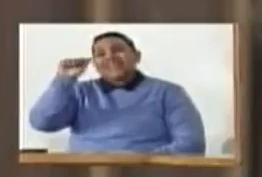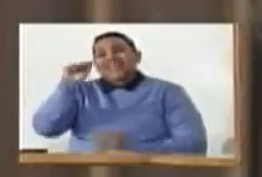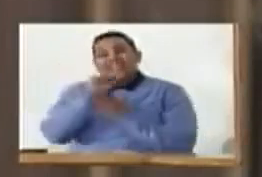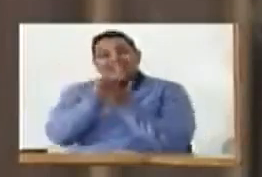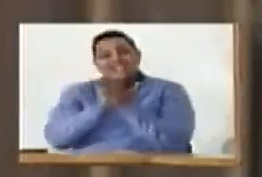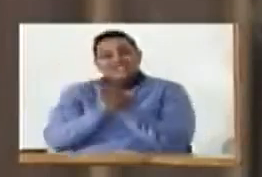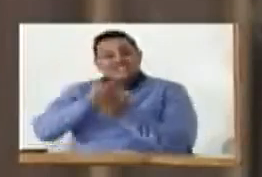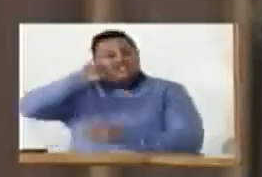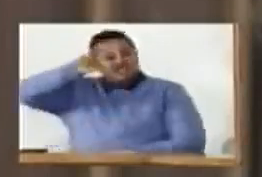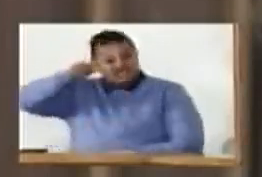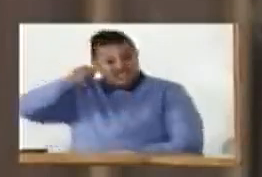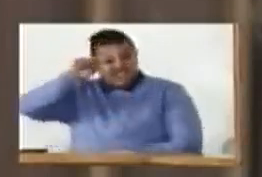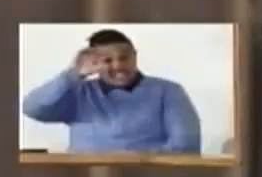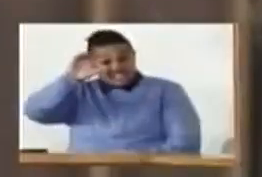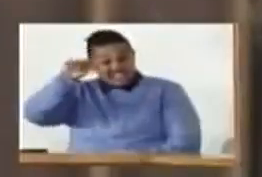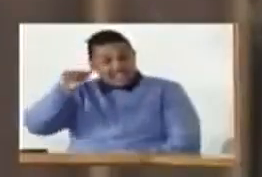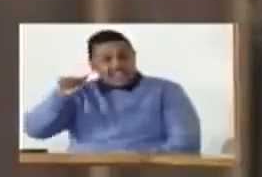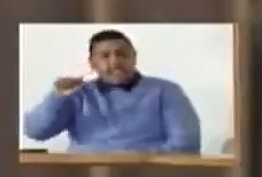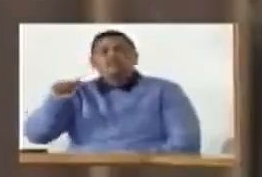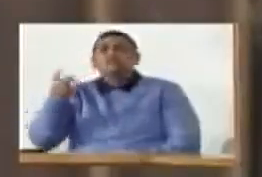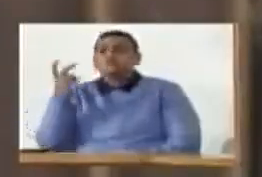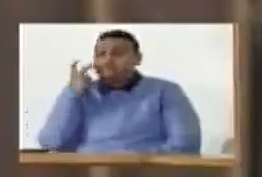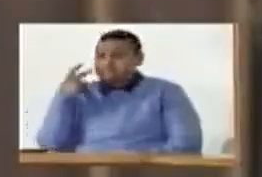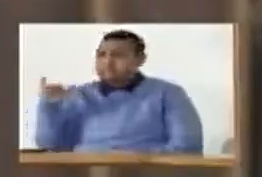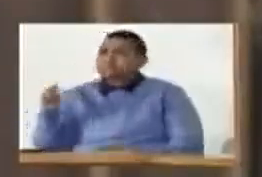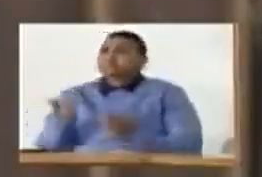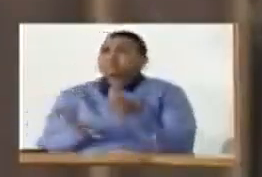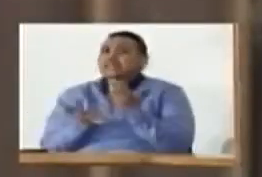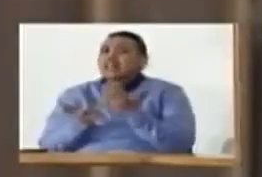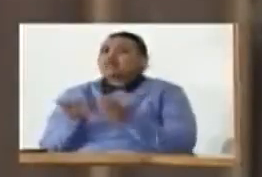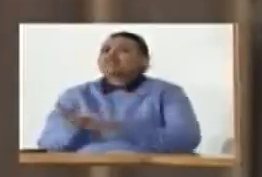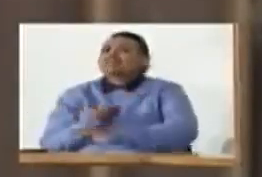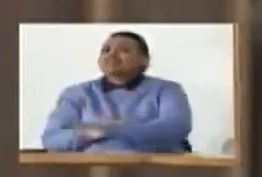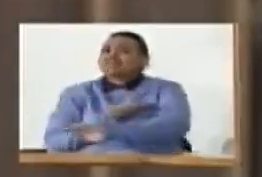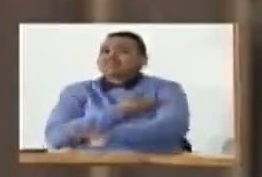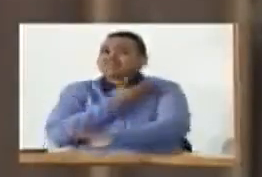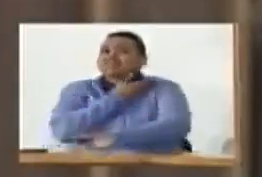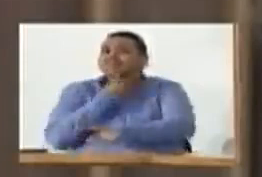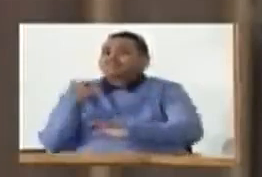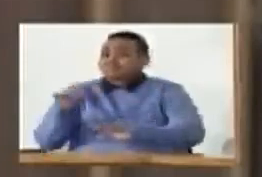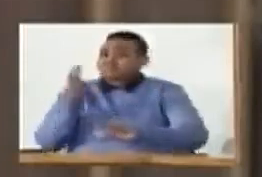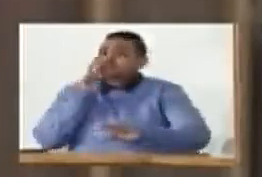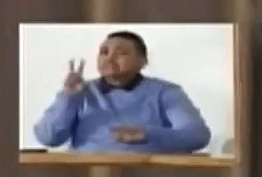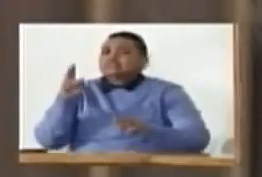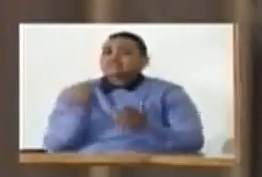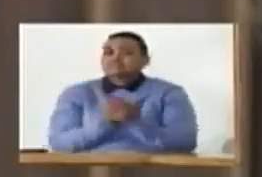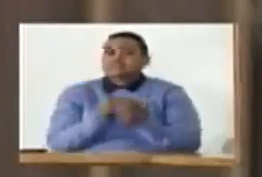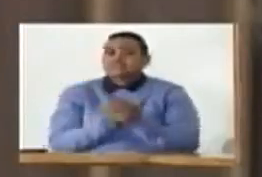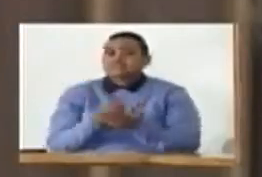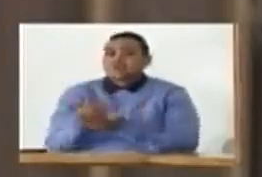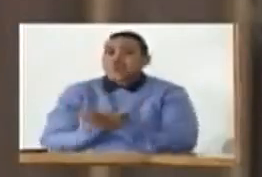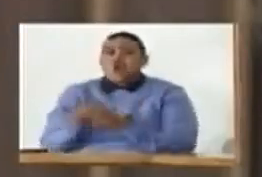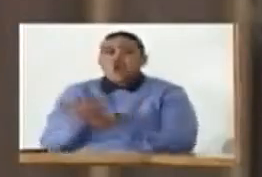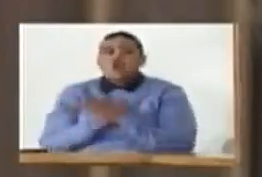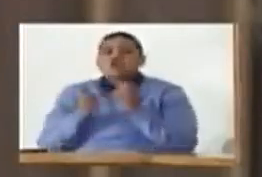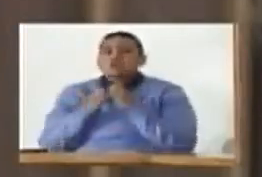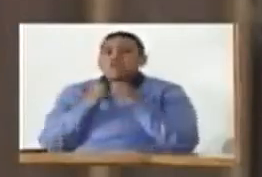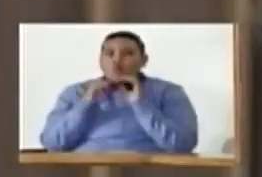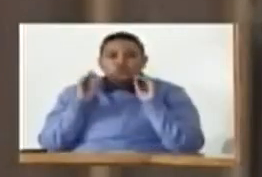continue technology enhancements as part of measures to make revenue collection